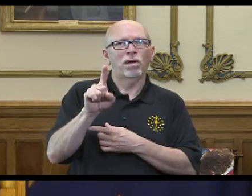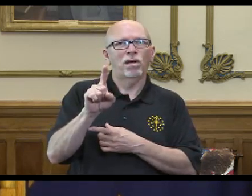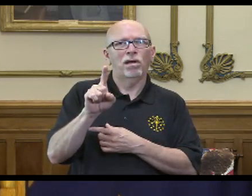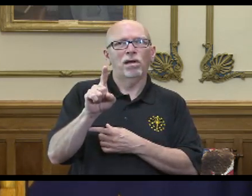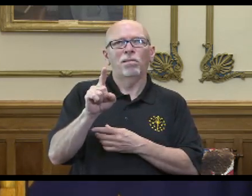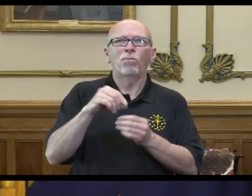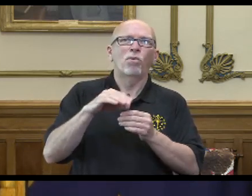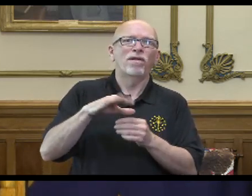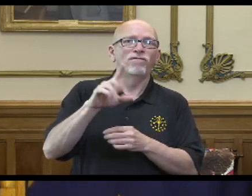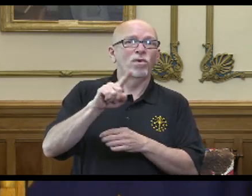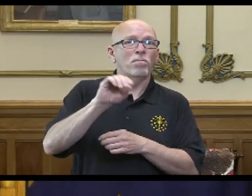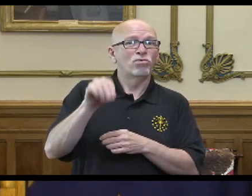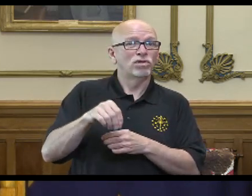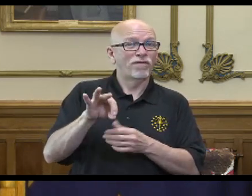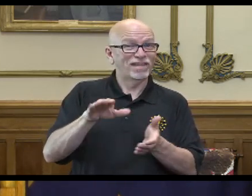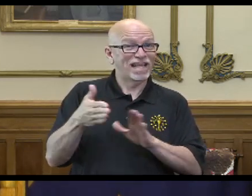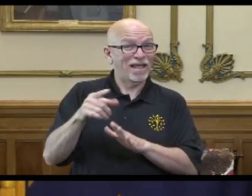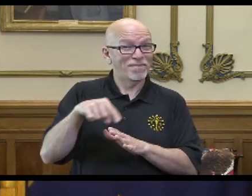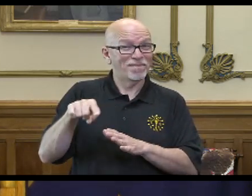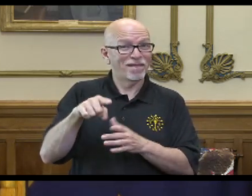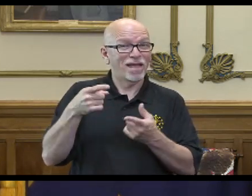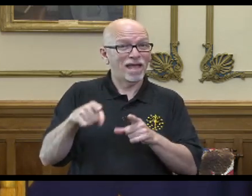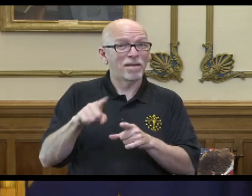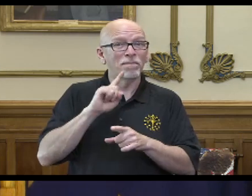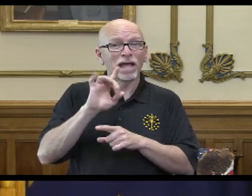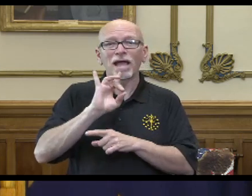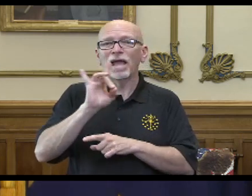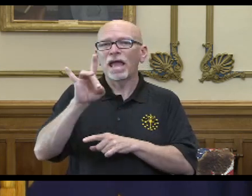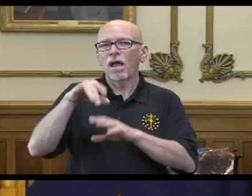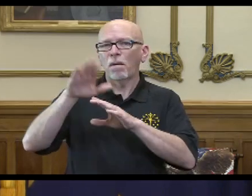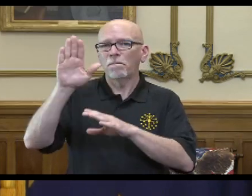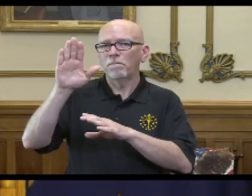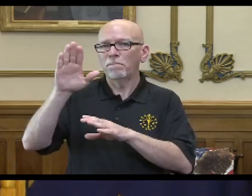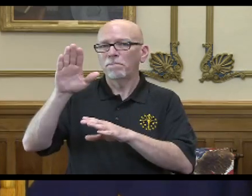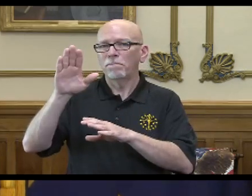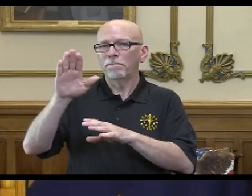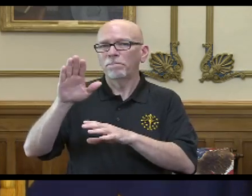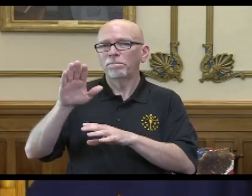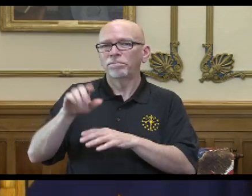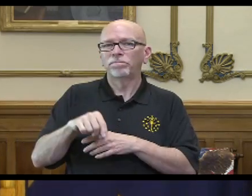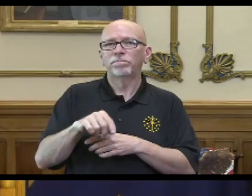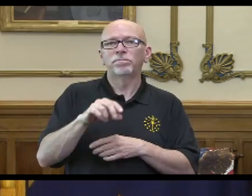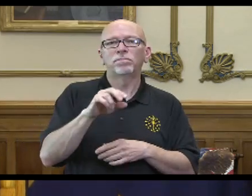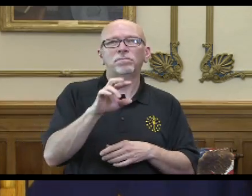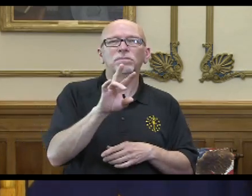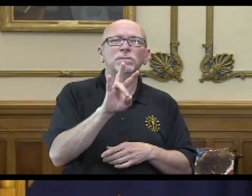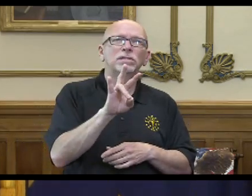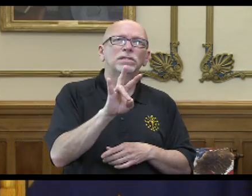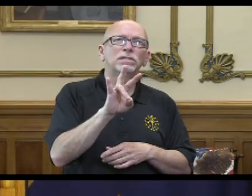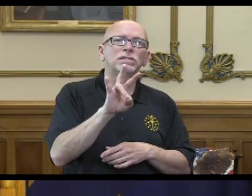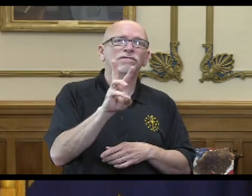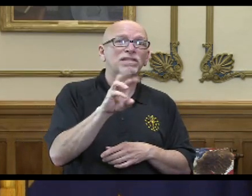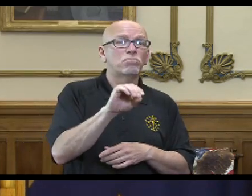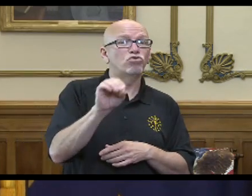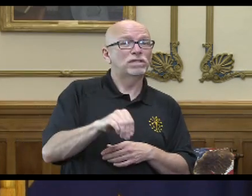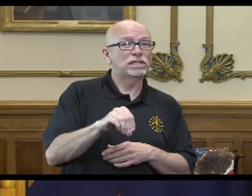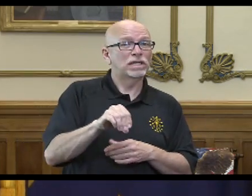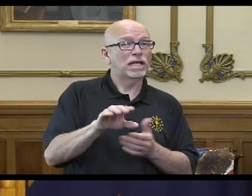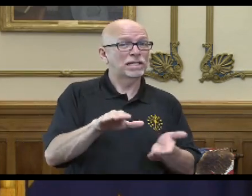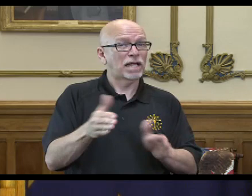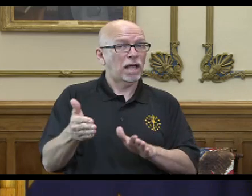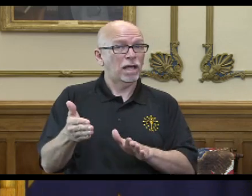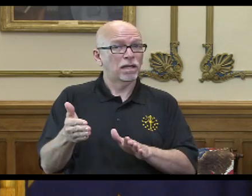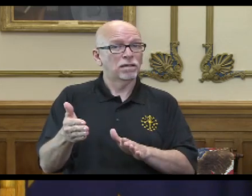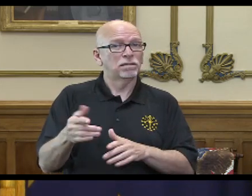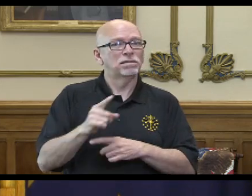51+% of the deaths have occurred at the age group of 80 or above. About 76% of the